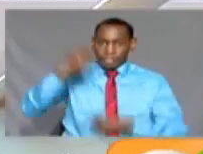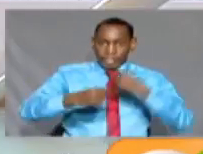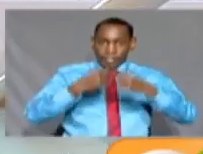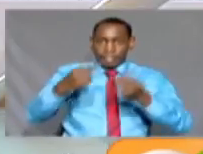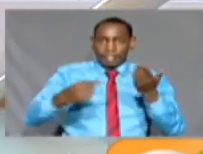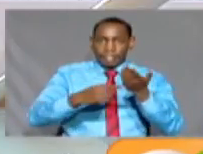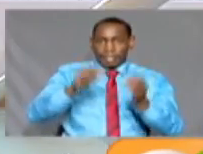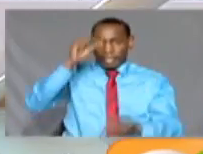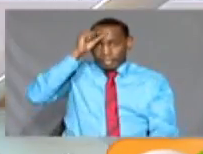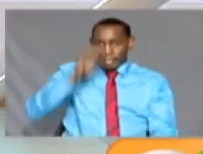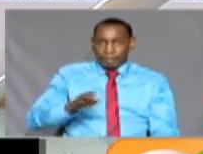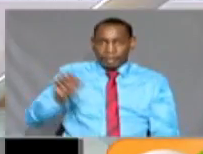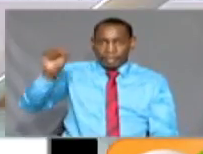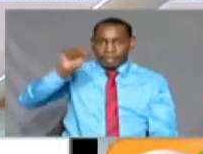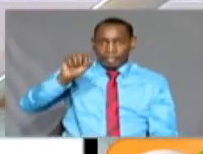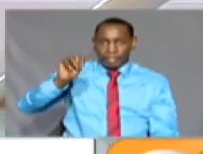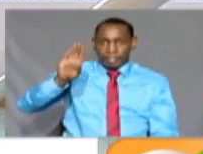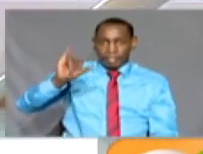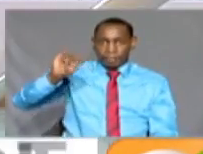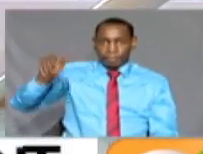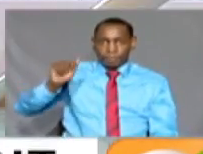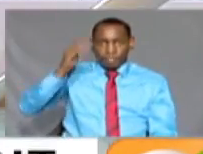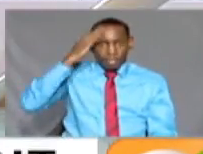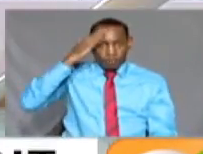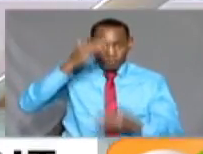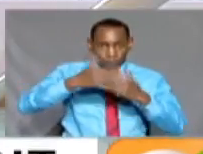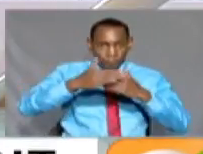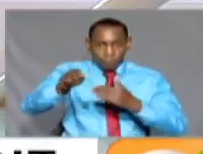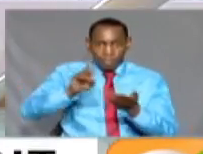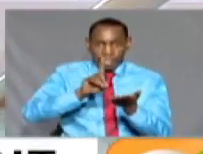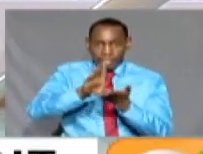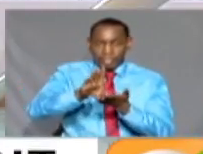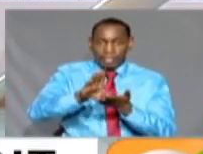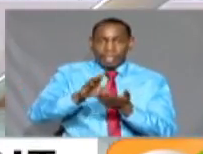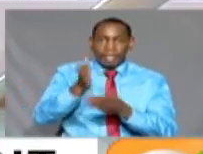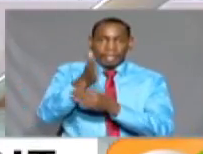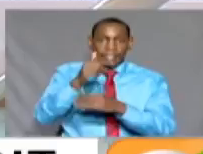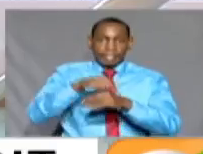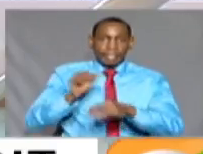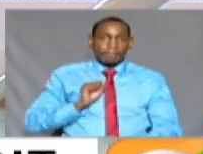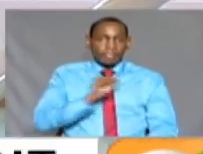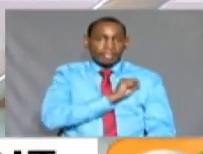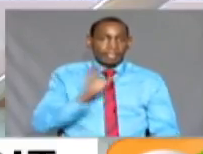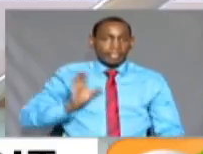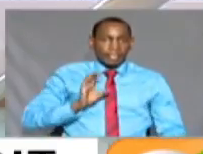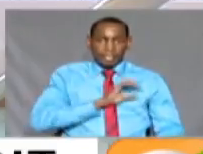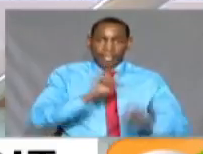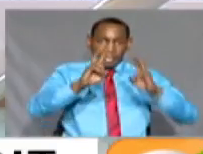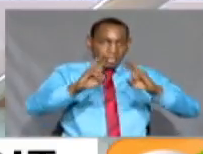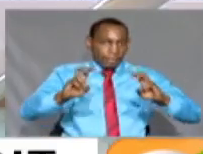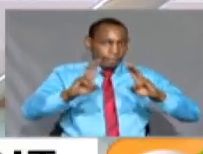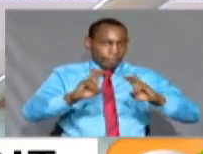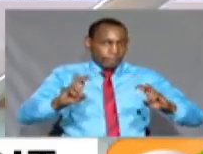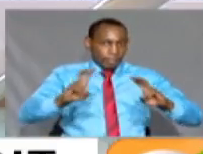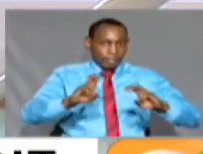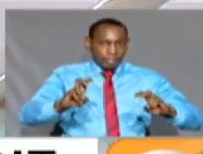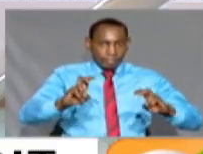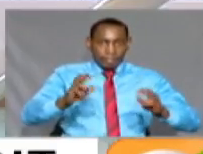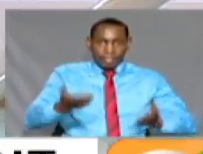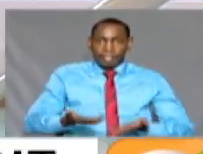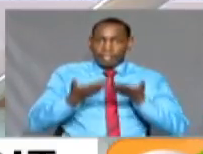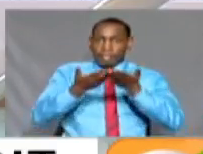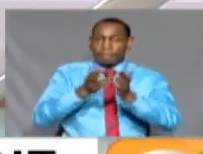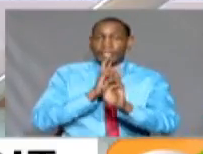Taita Taveta Governor Granton Samboja will know the fate of his impeachment on Thursday when the Senate committee investigating him presents